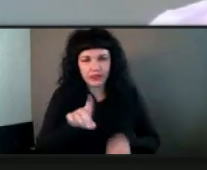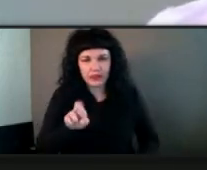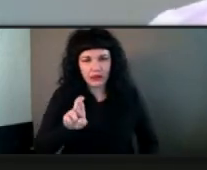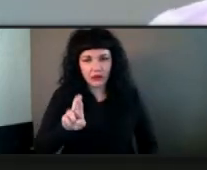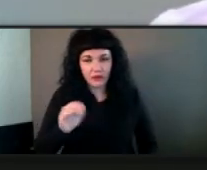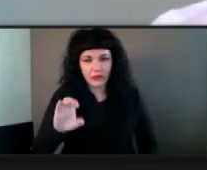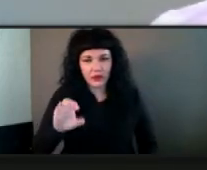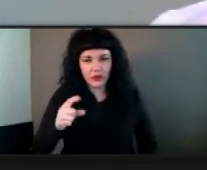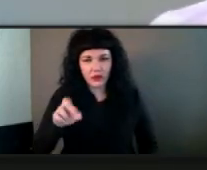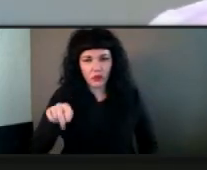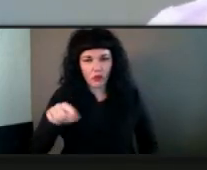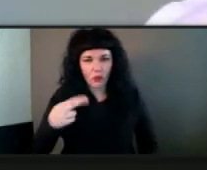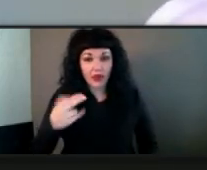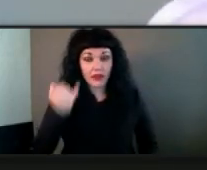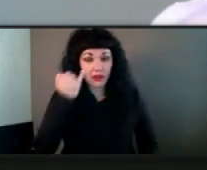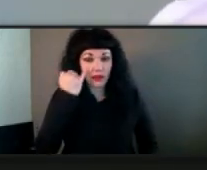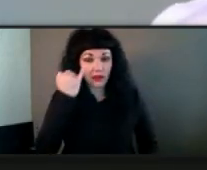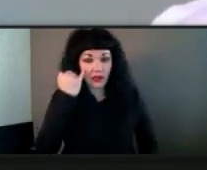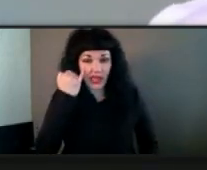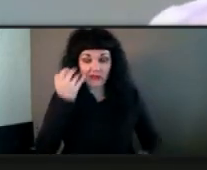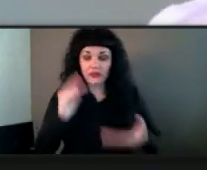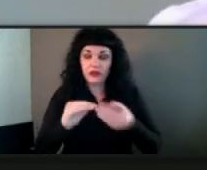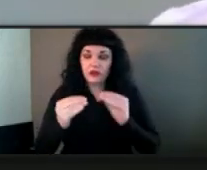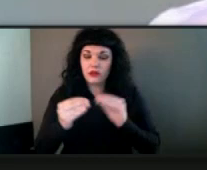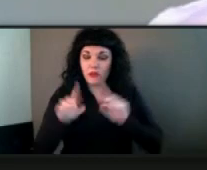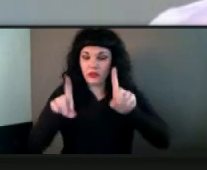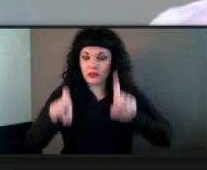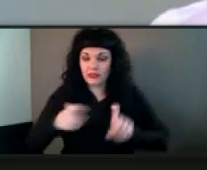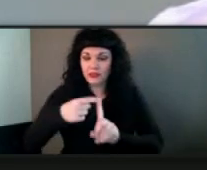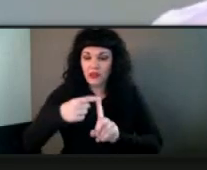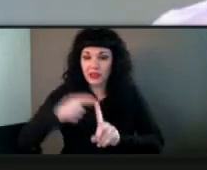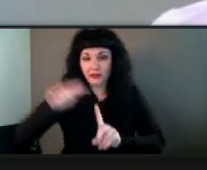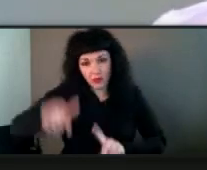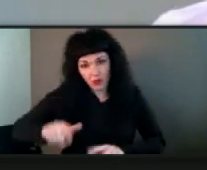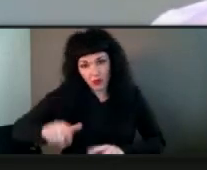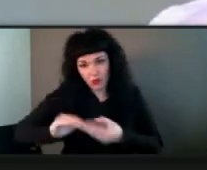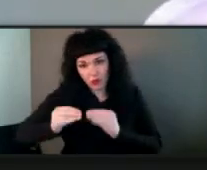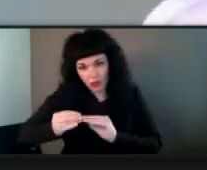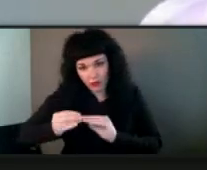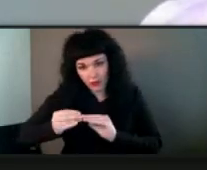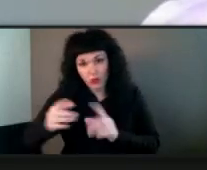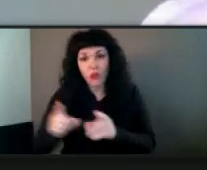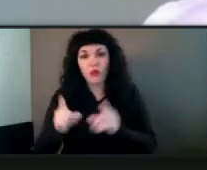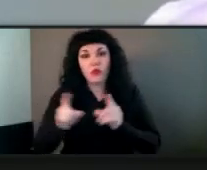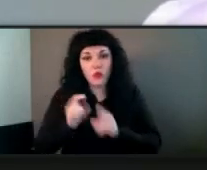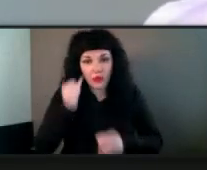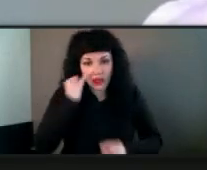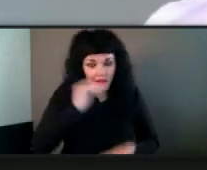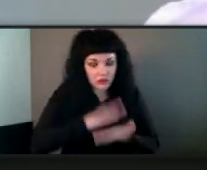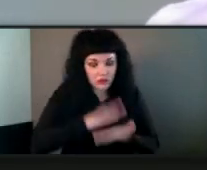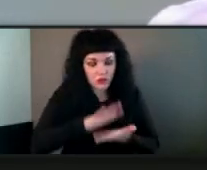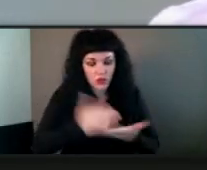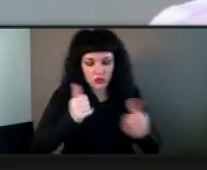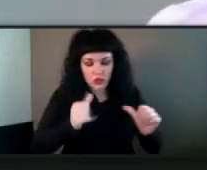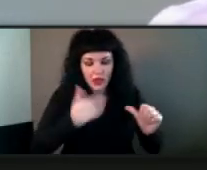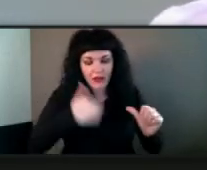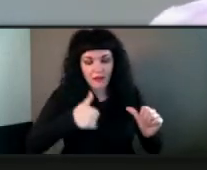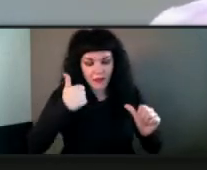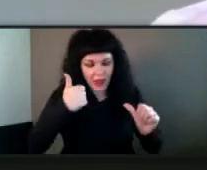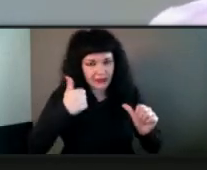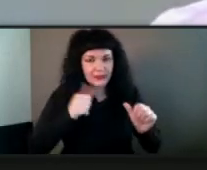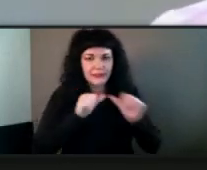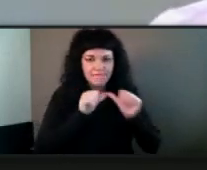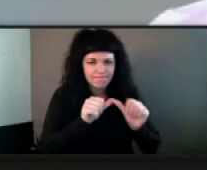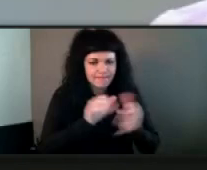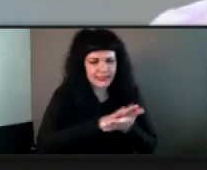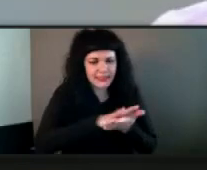are lower, and on top of that, the school is trying to do the best that they can in terms of, making things clean and